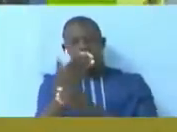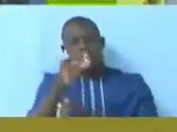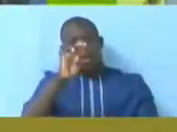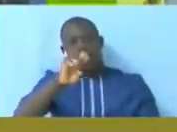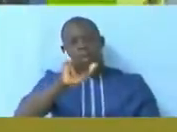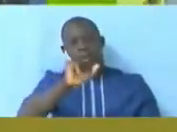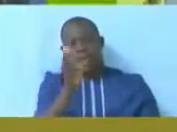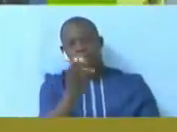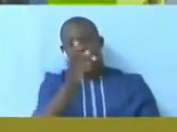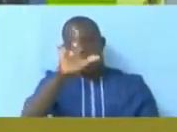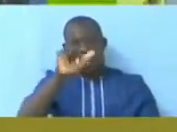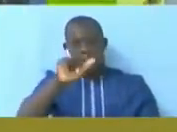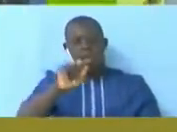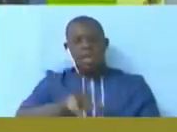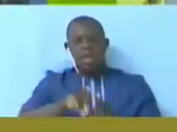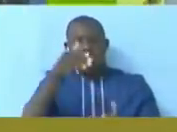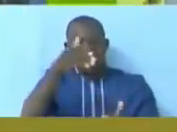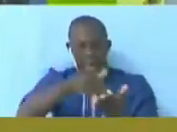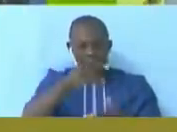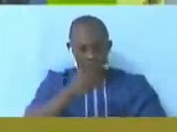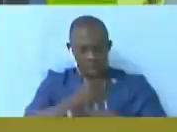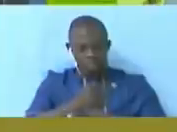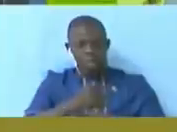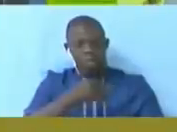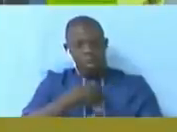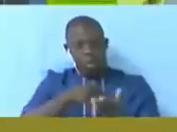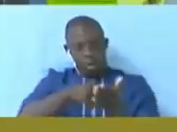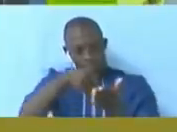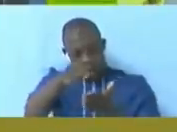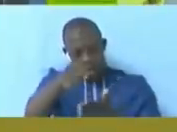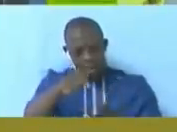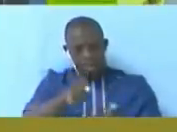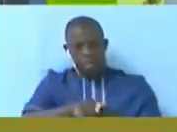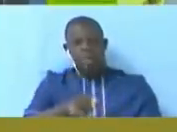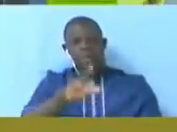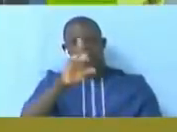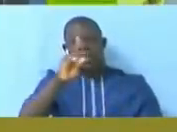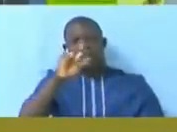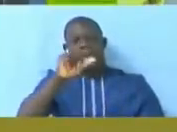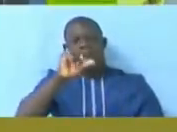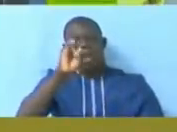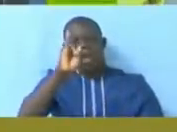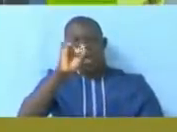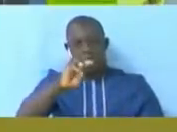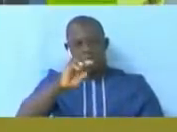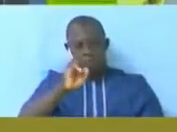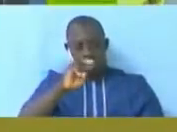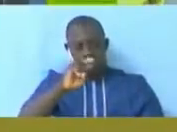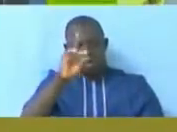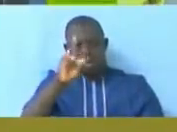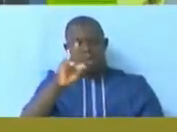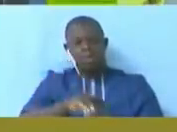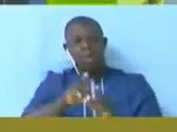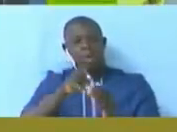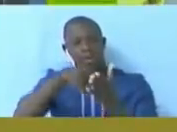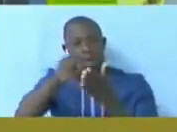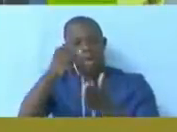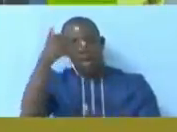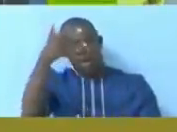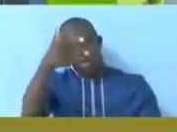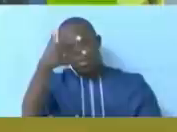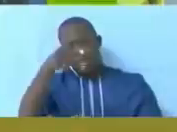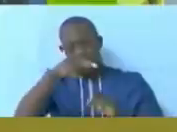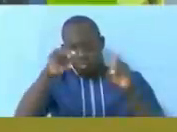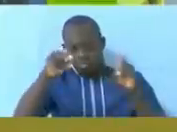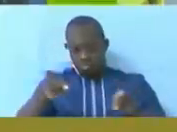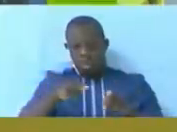Gambia to purchase diamonds. Another Gambia Banco Ganjan Purkalulosang diamond. He purchased 8 pieces of diamonds. Pieces, say,